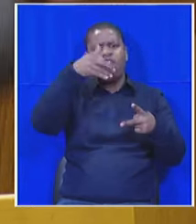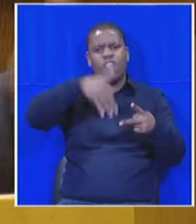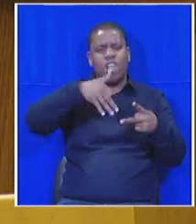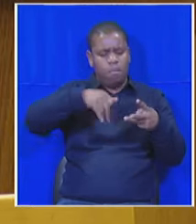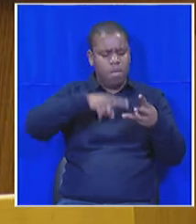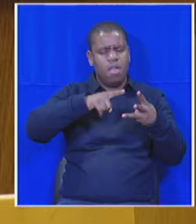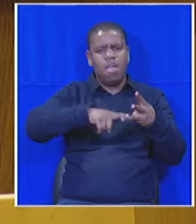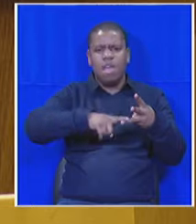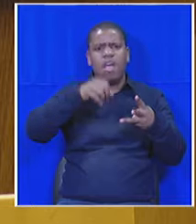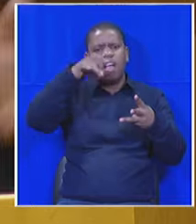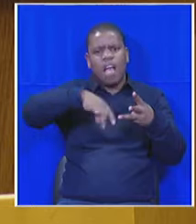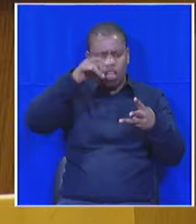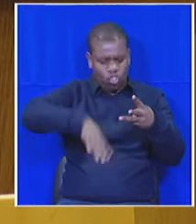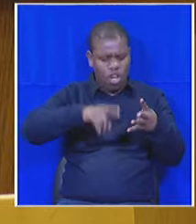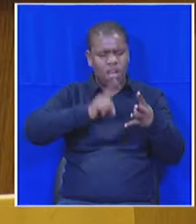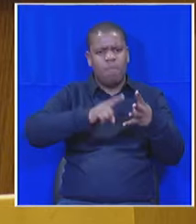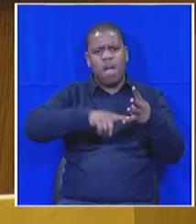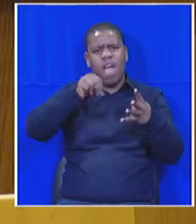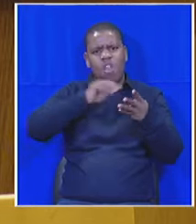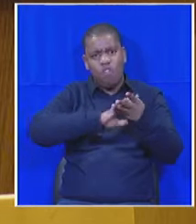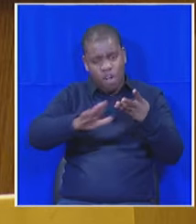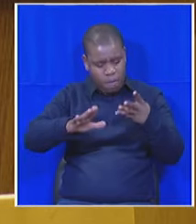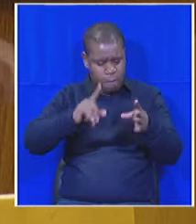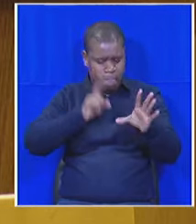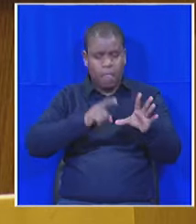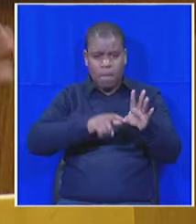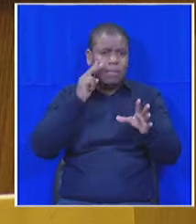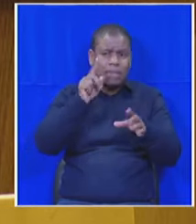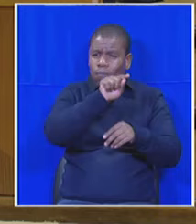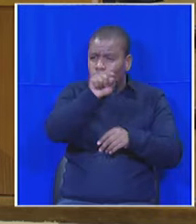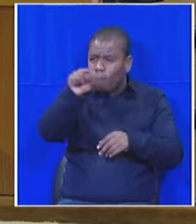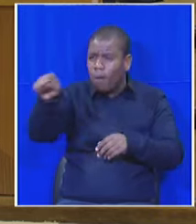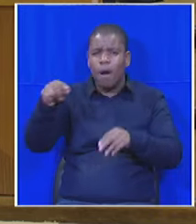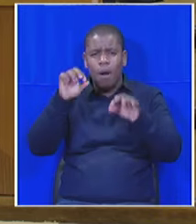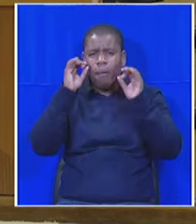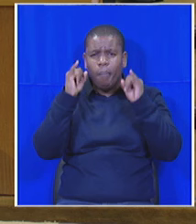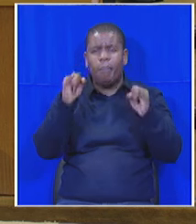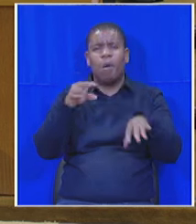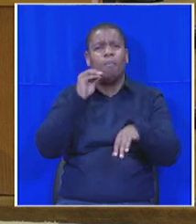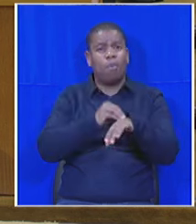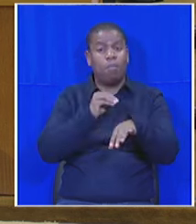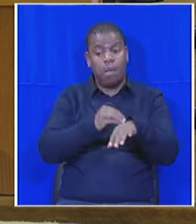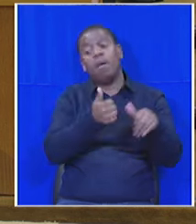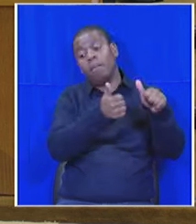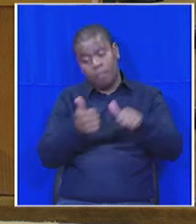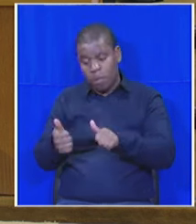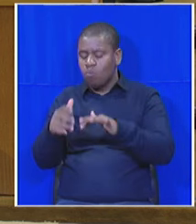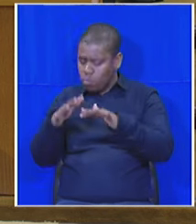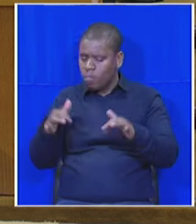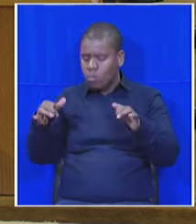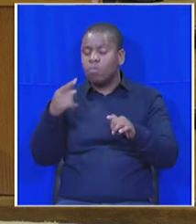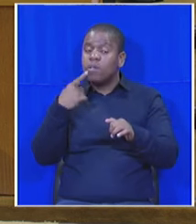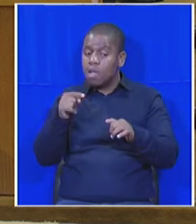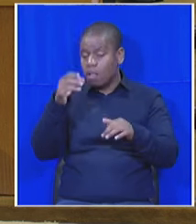to Menenberg, to Hanover Park, and see the conditions under which our people are living. Then come back and tell me that you care